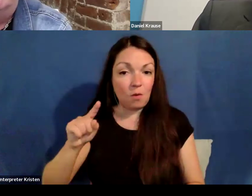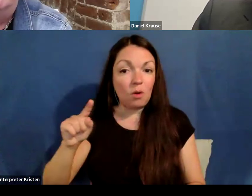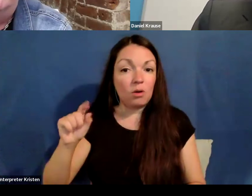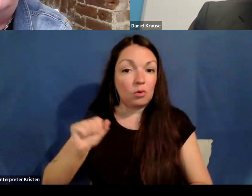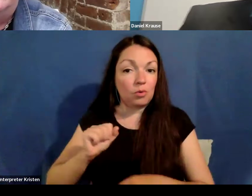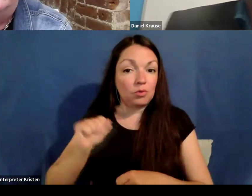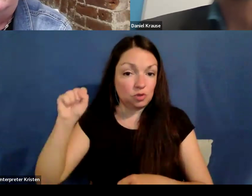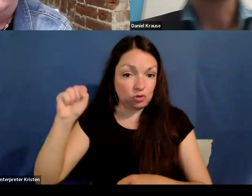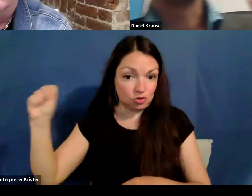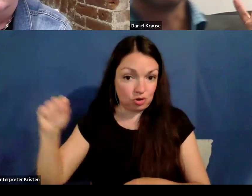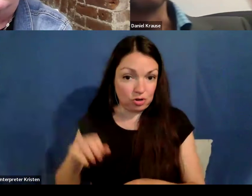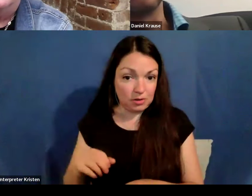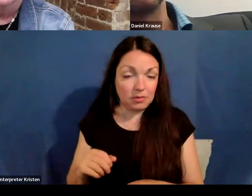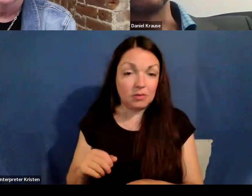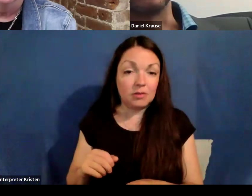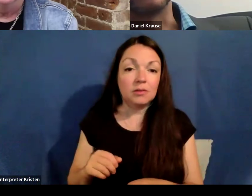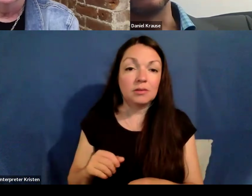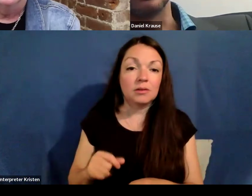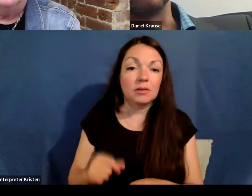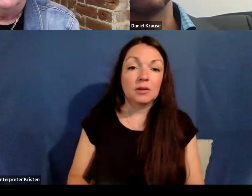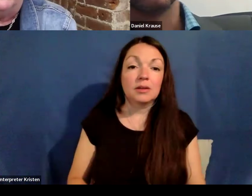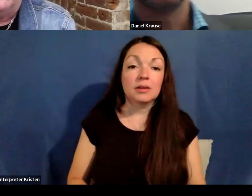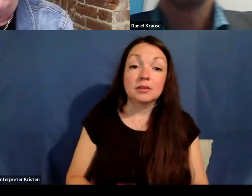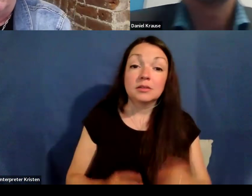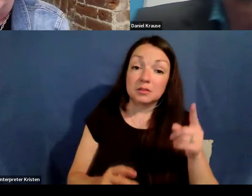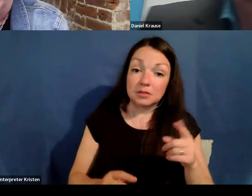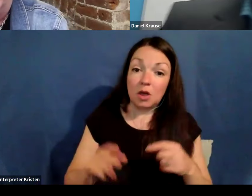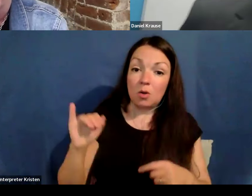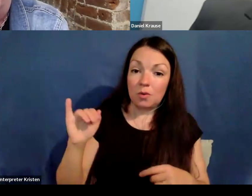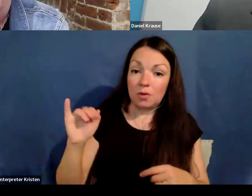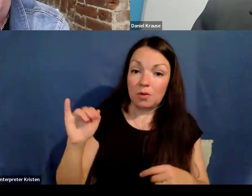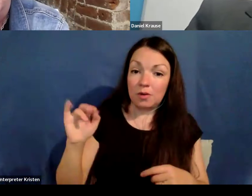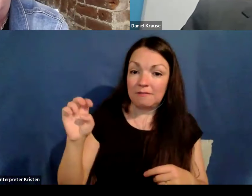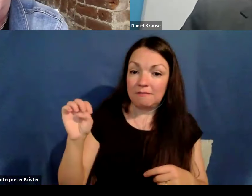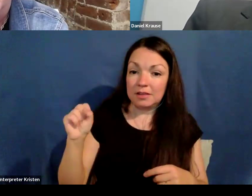Mhm. So, in addition to investor.gov,